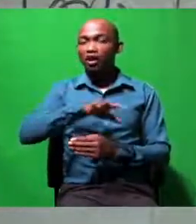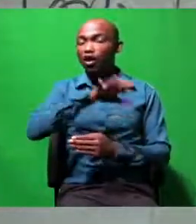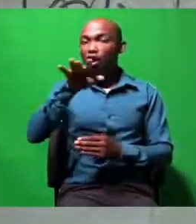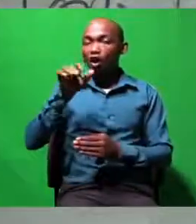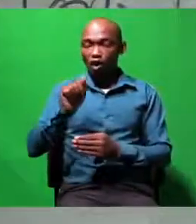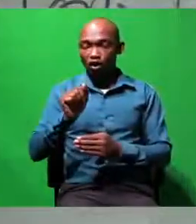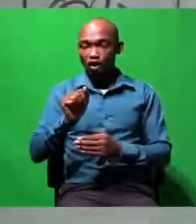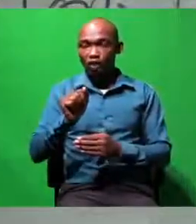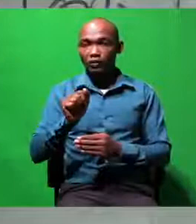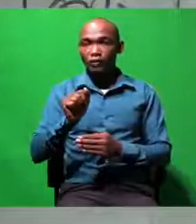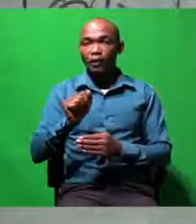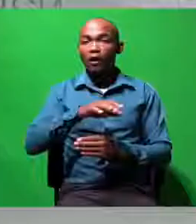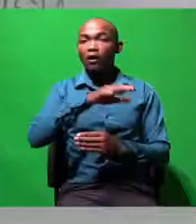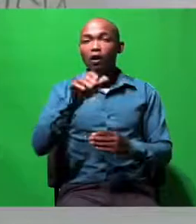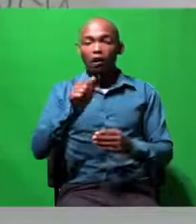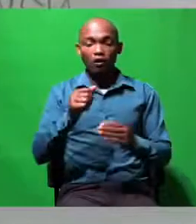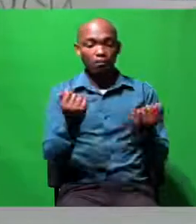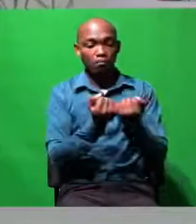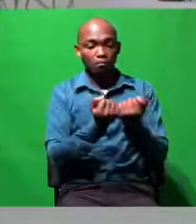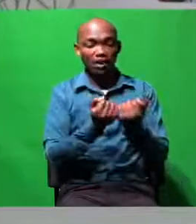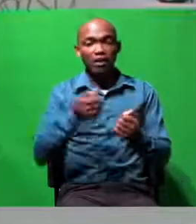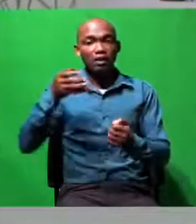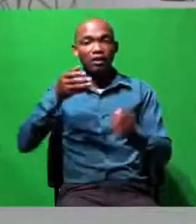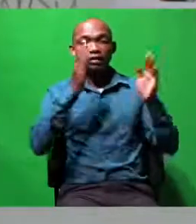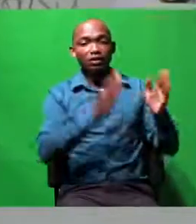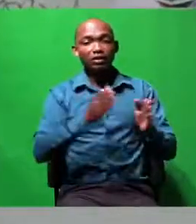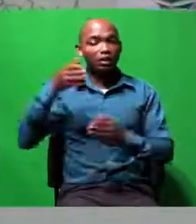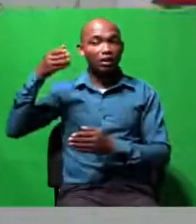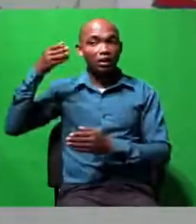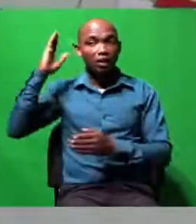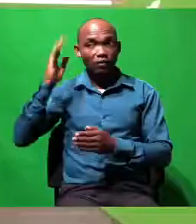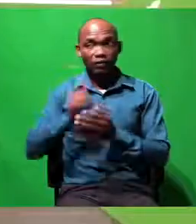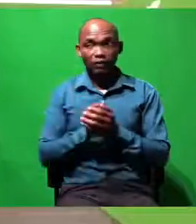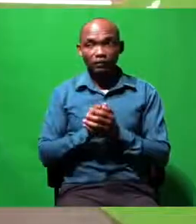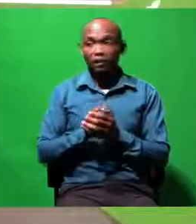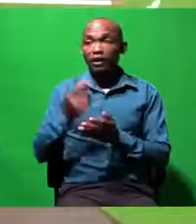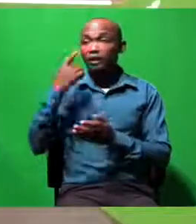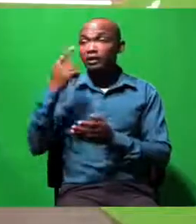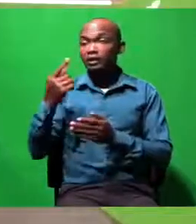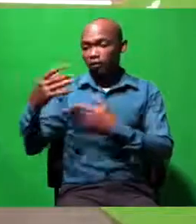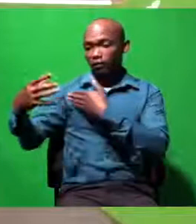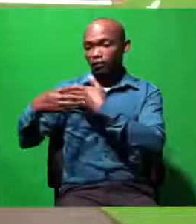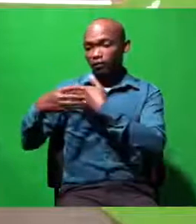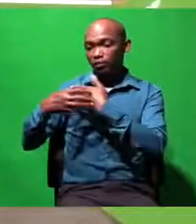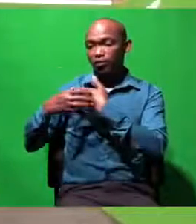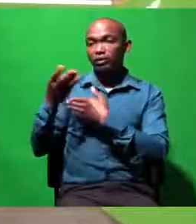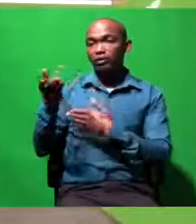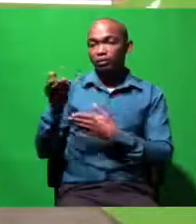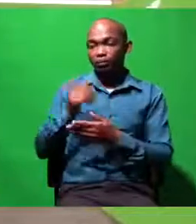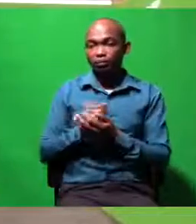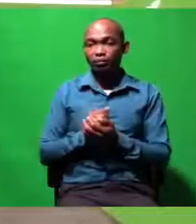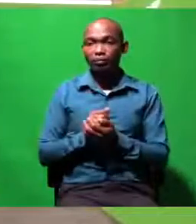of them constituted to make the central government. Let us see from that picture. When you